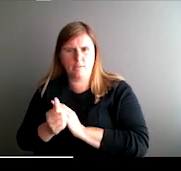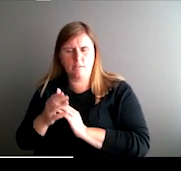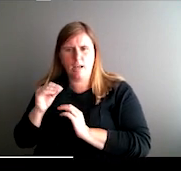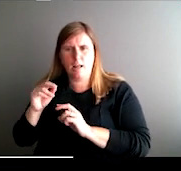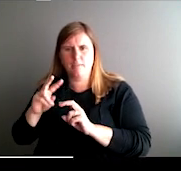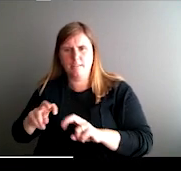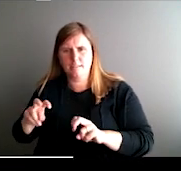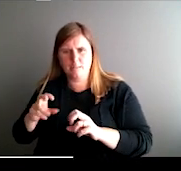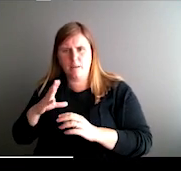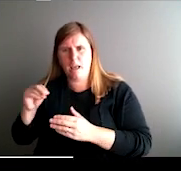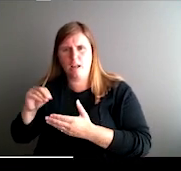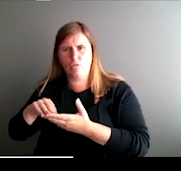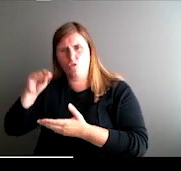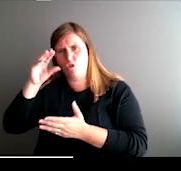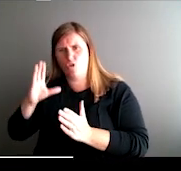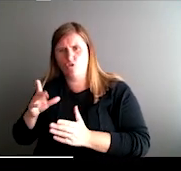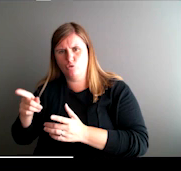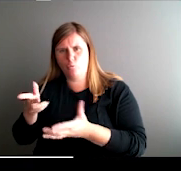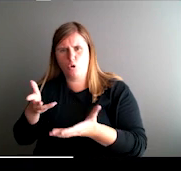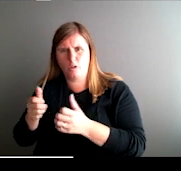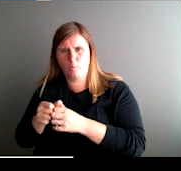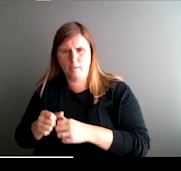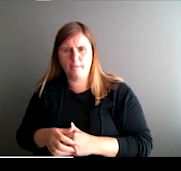learners that you've been working with.